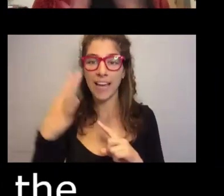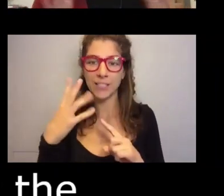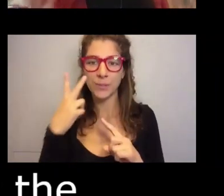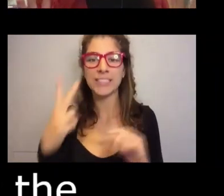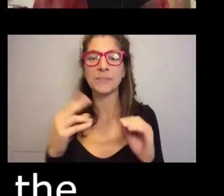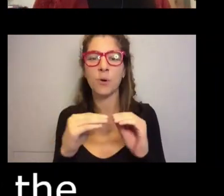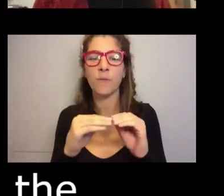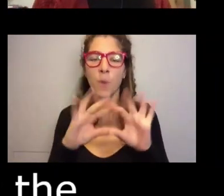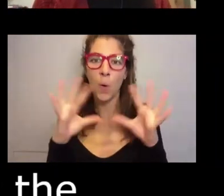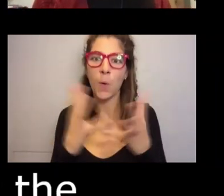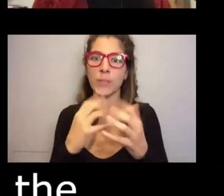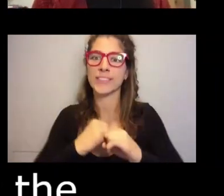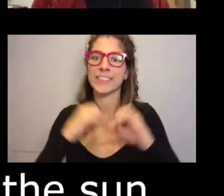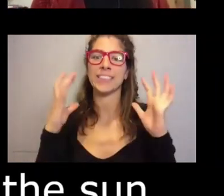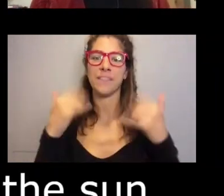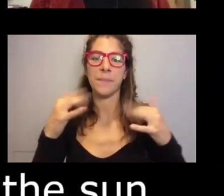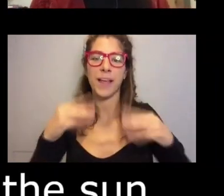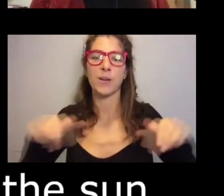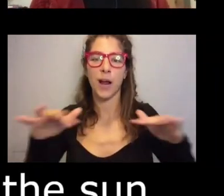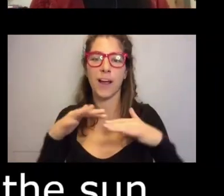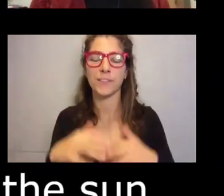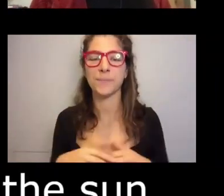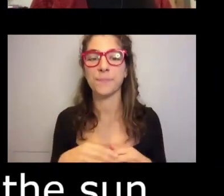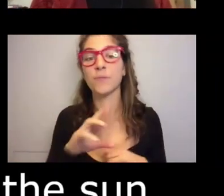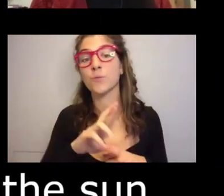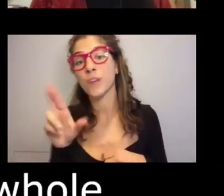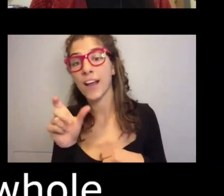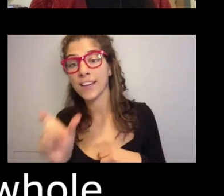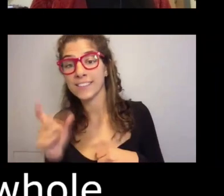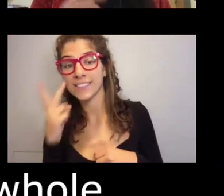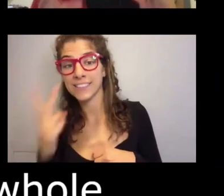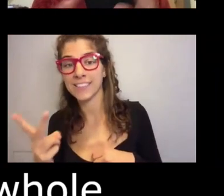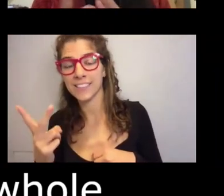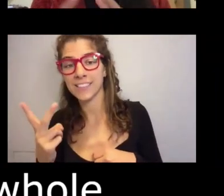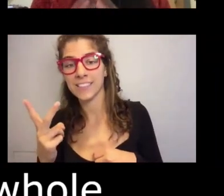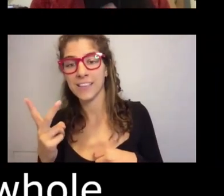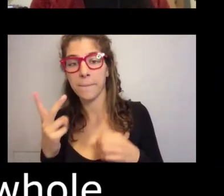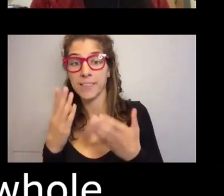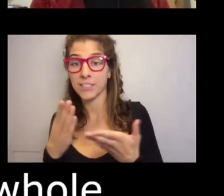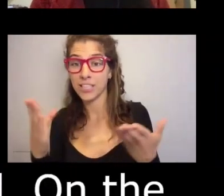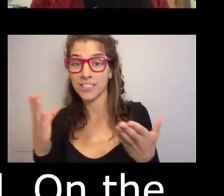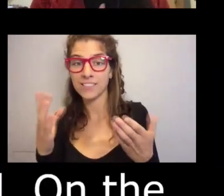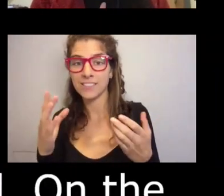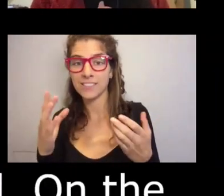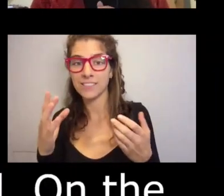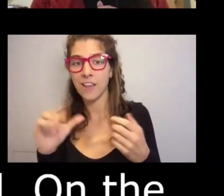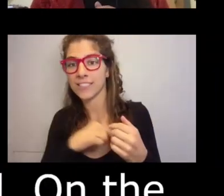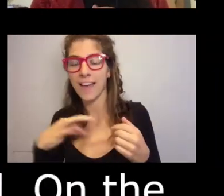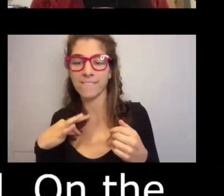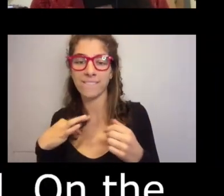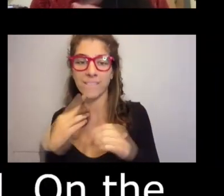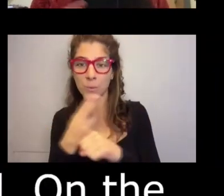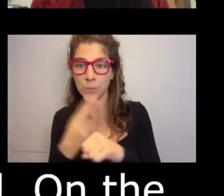more of the whole scene of the playground. On the right side, we see the materials that the other staff member used,